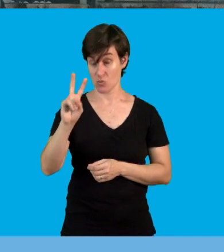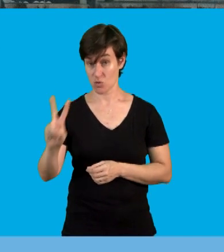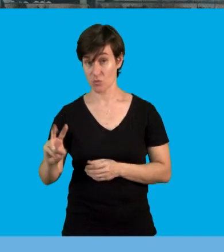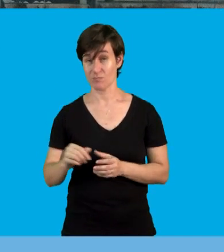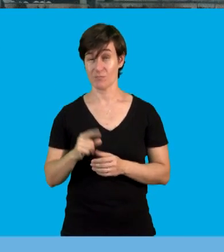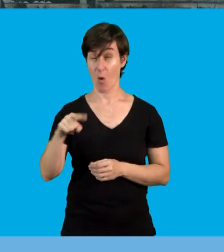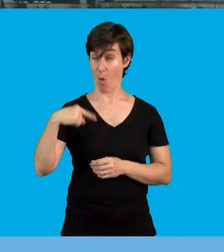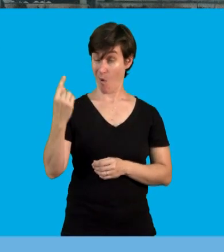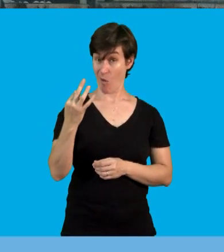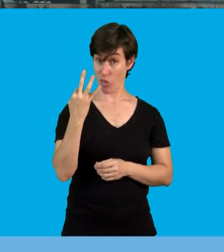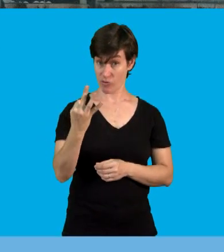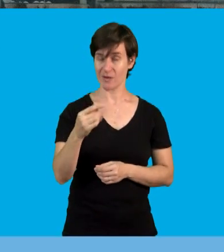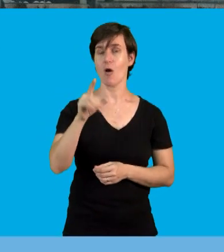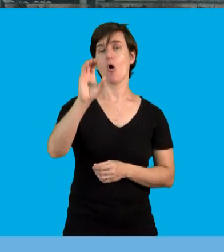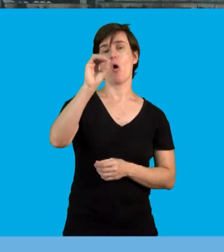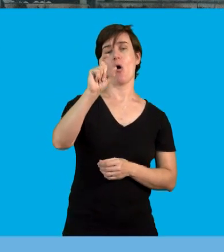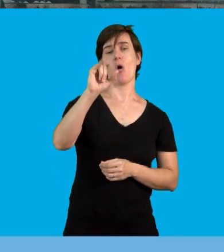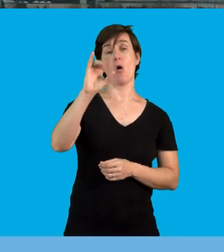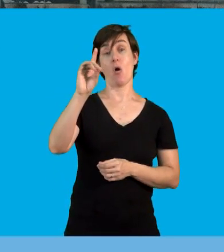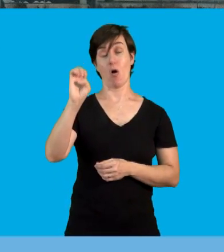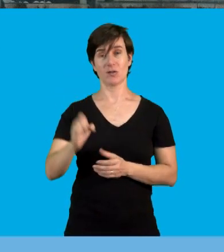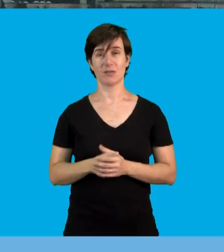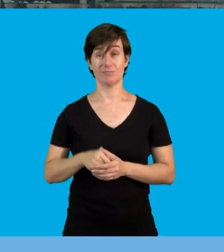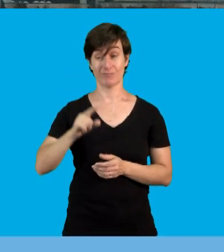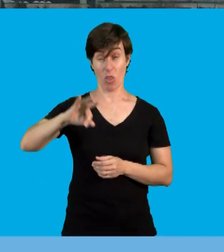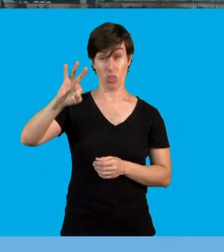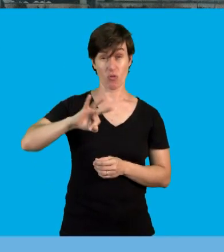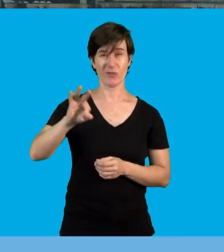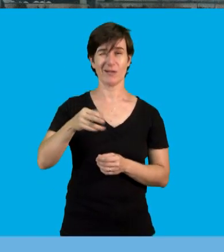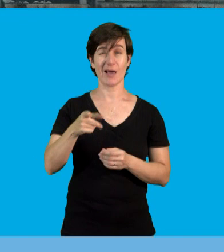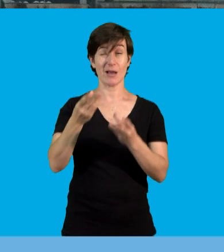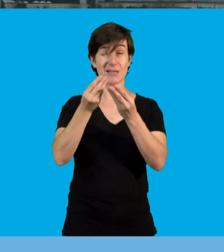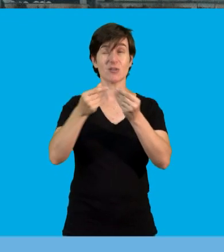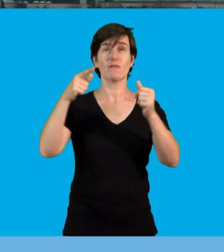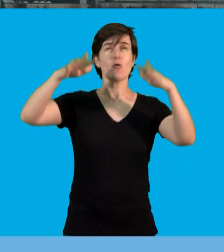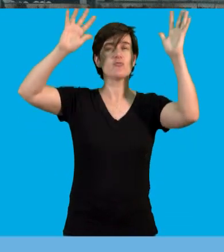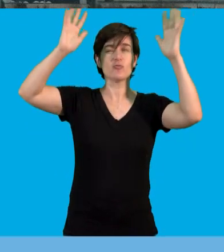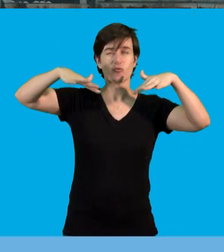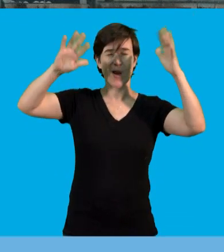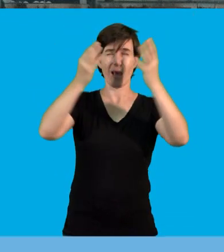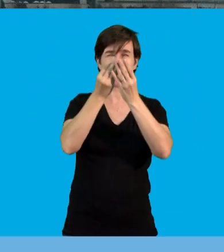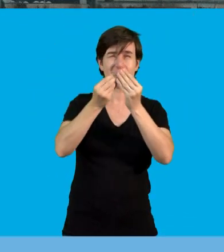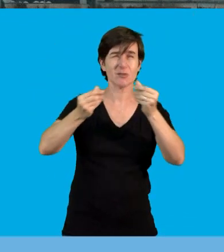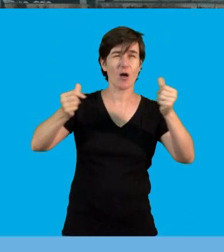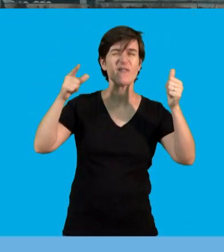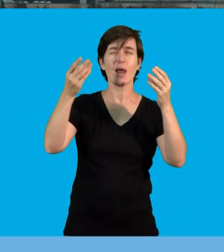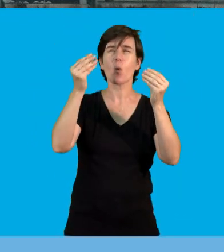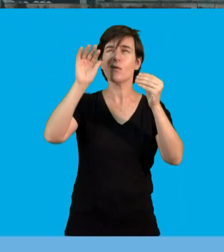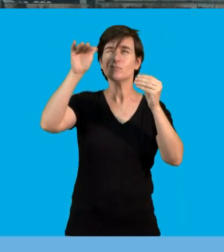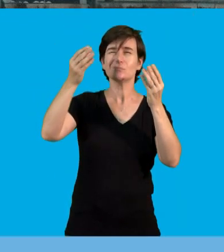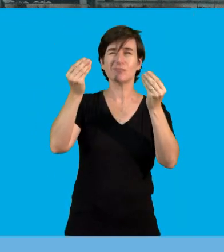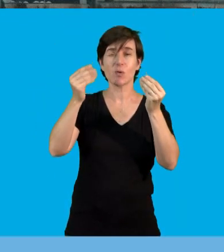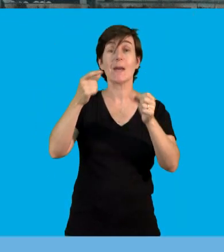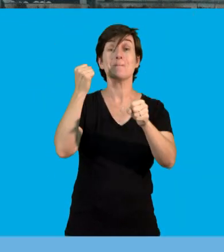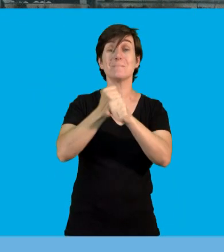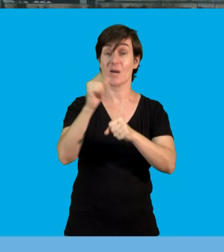the nitrogen dioxide. So all of them, they are all oxides. So these oxide gases dissolve in rainwater and moisture in the air